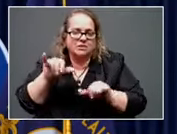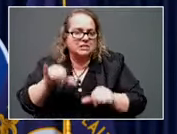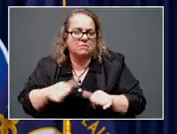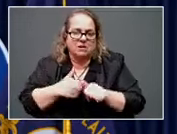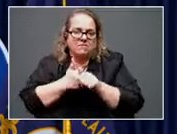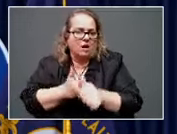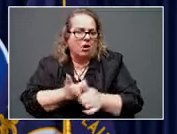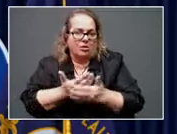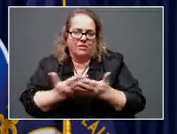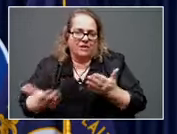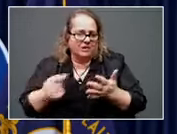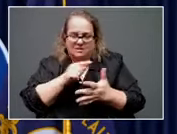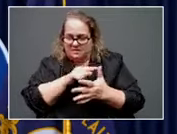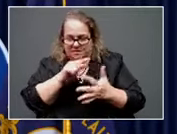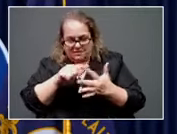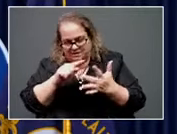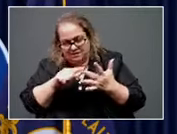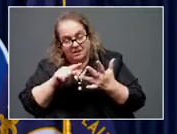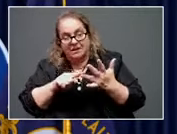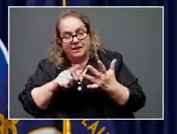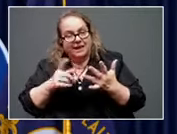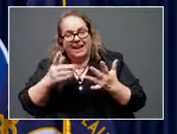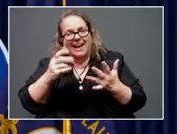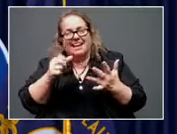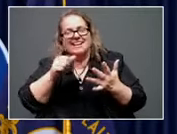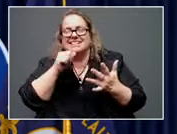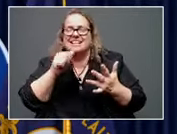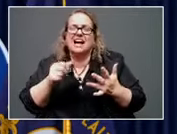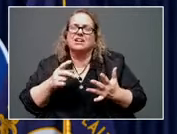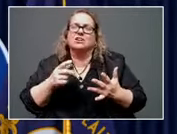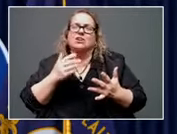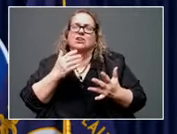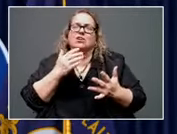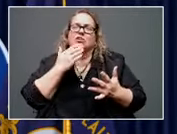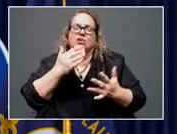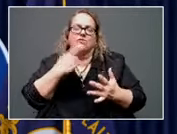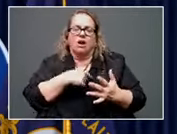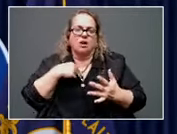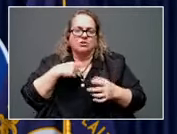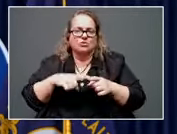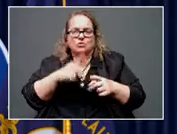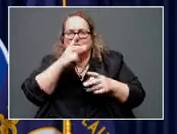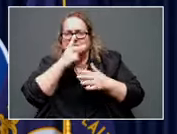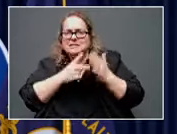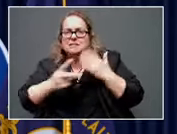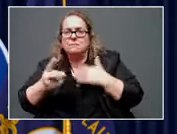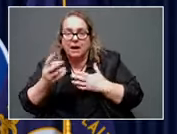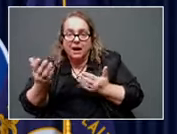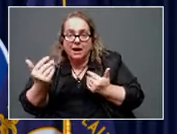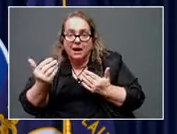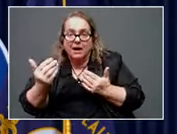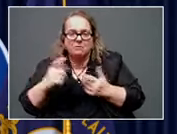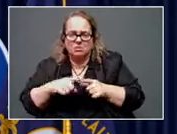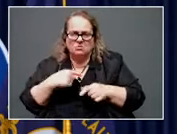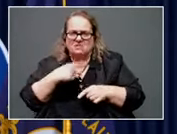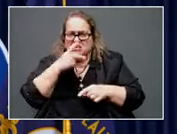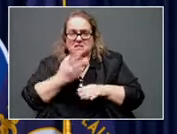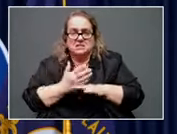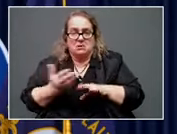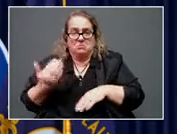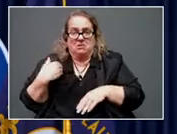generally, it's not terribly valuable to speculate so much on some of these variants, because we've seen some previous variants run through